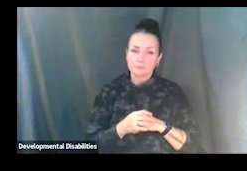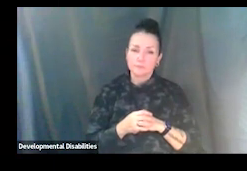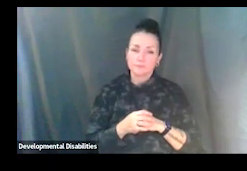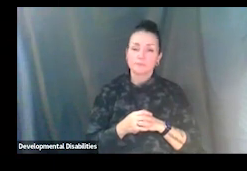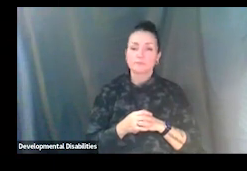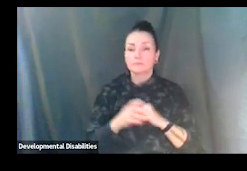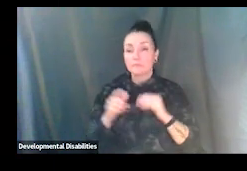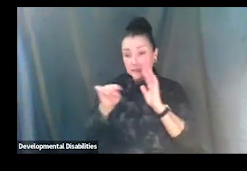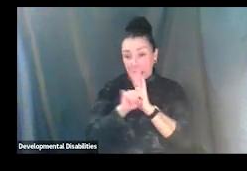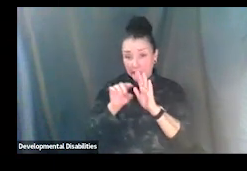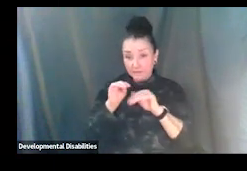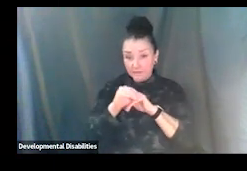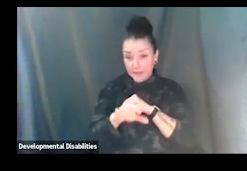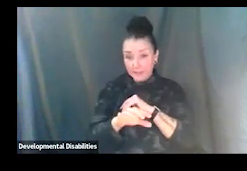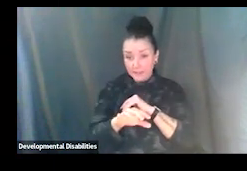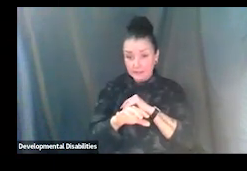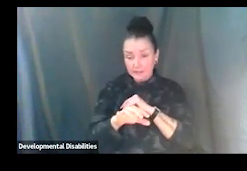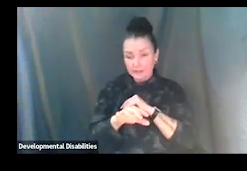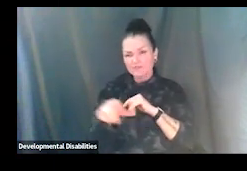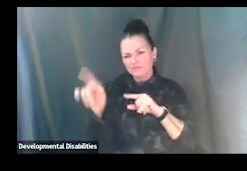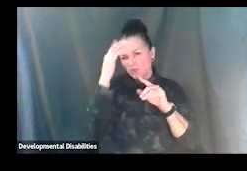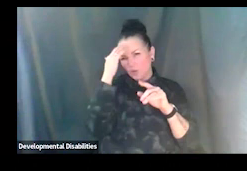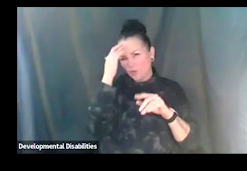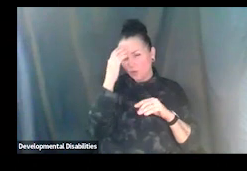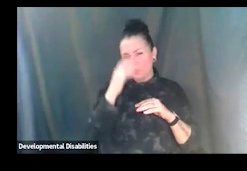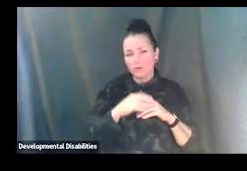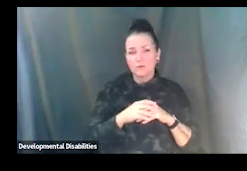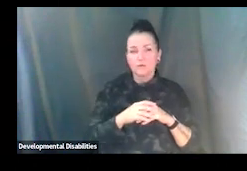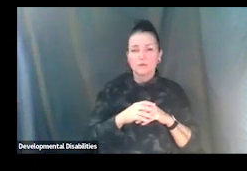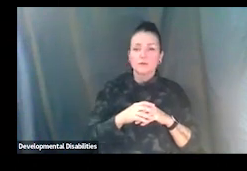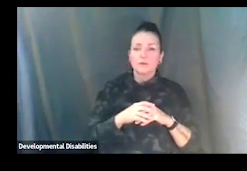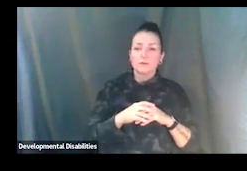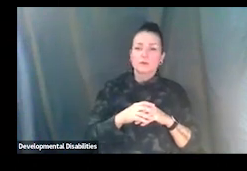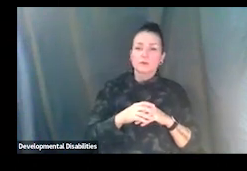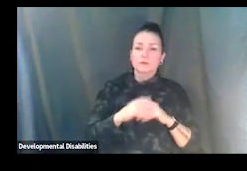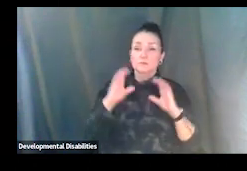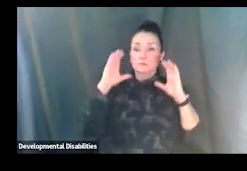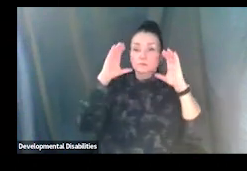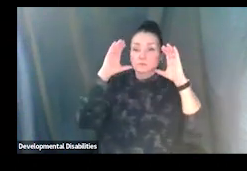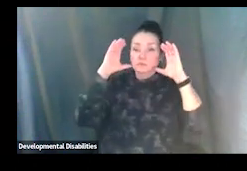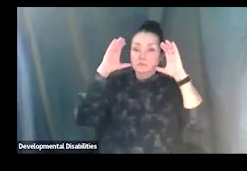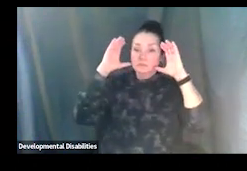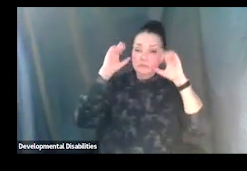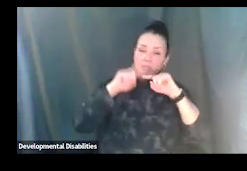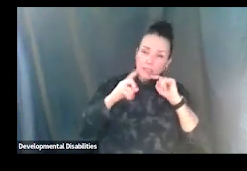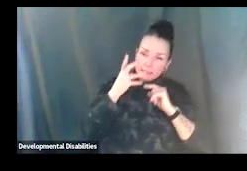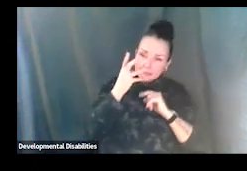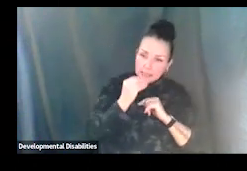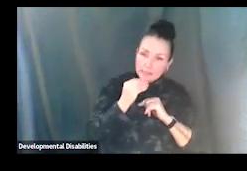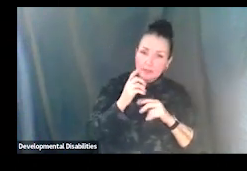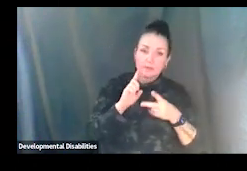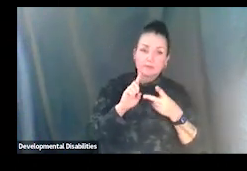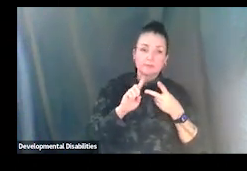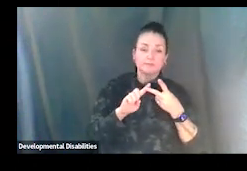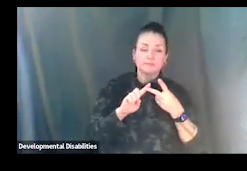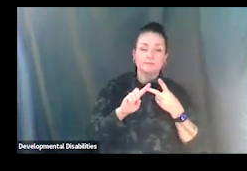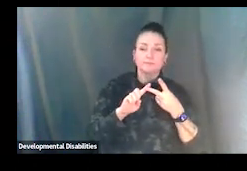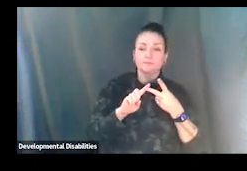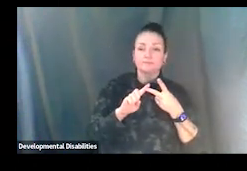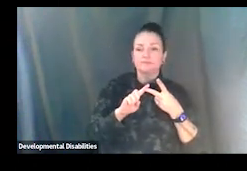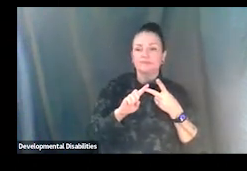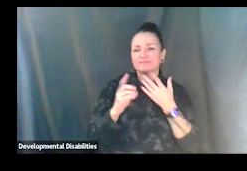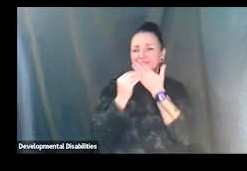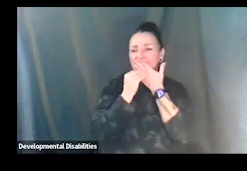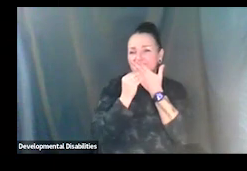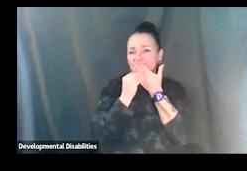And we know the side effects of stimulants are commonly known. The most common ones being insomnia, so difficulty falling asleep, and then anorexia